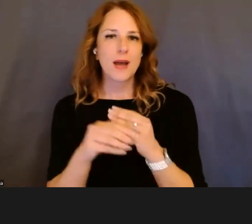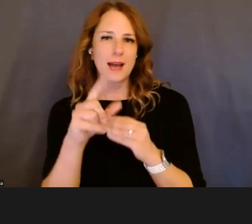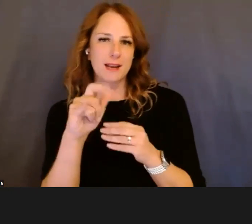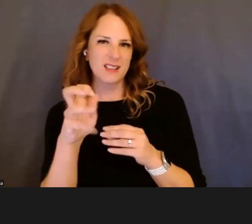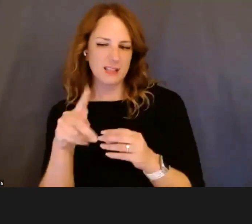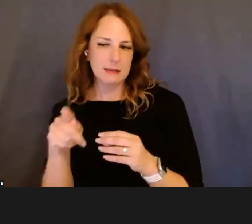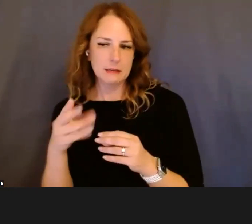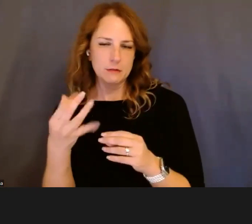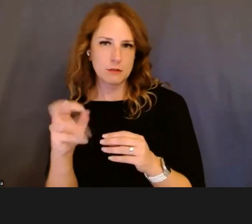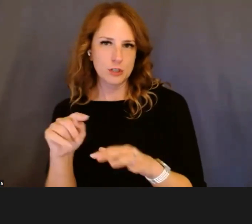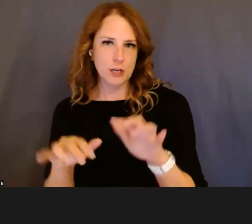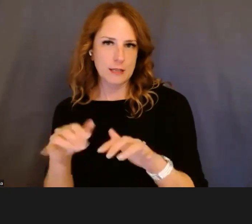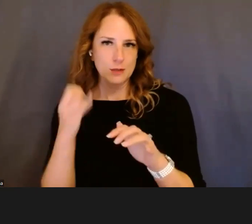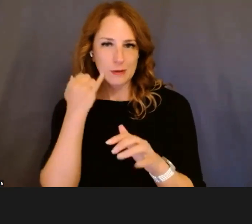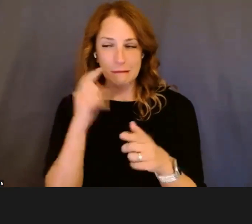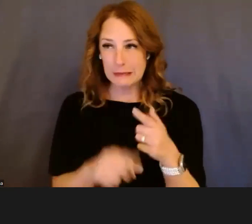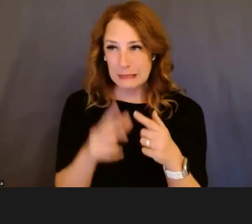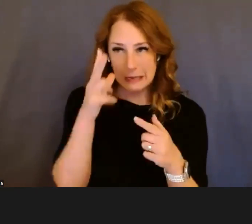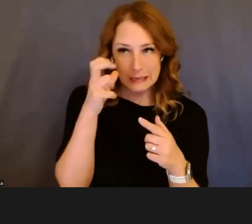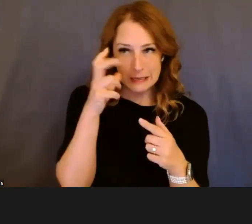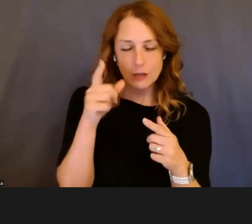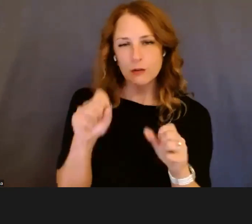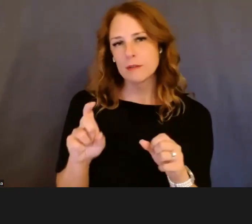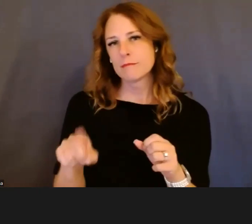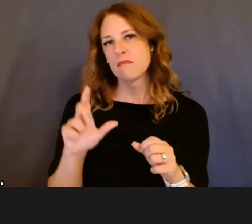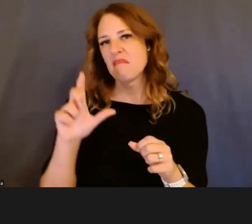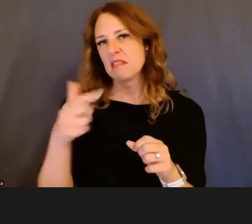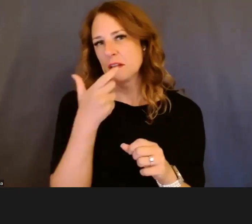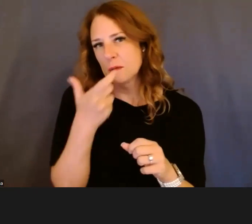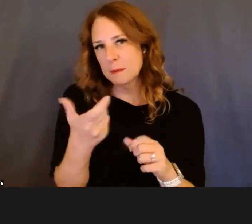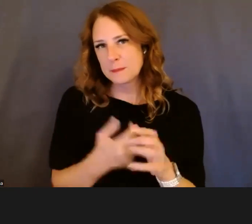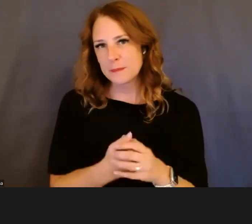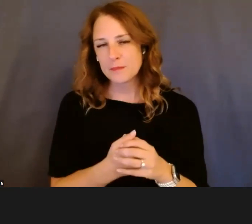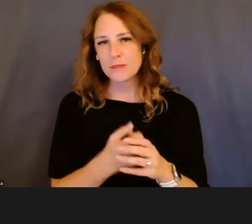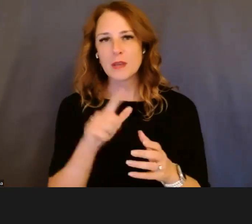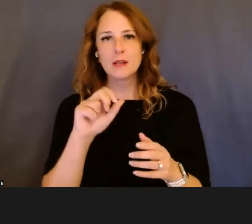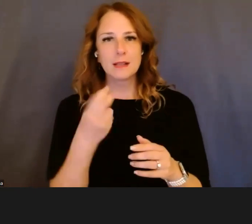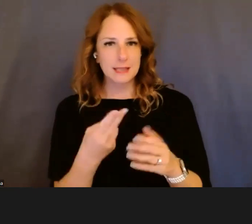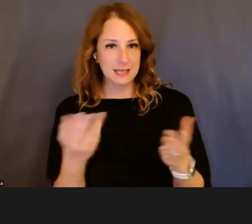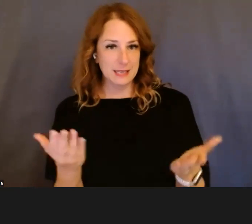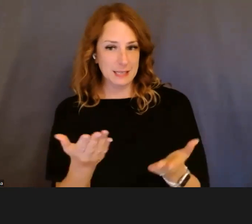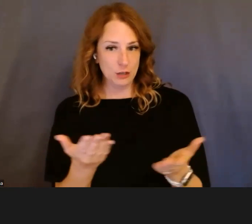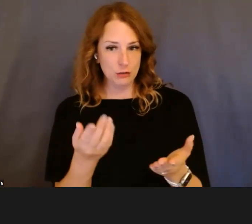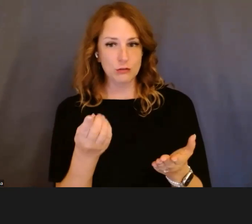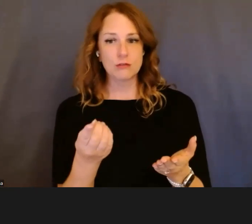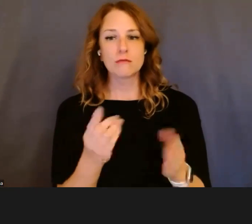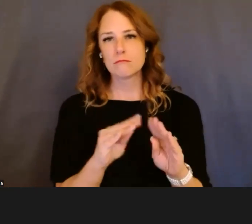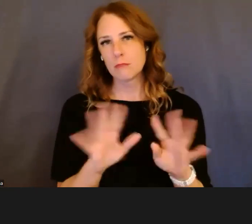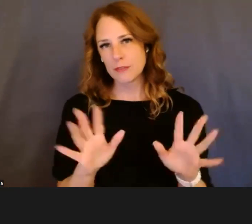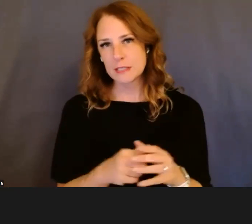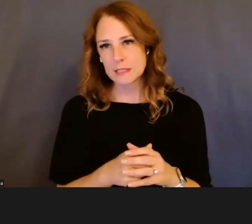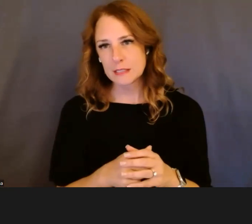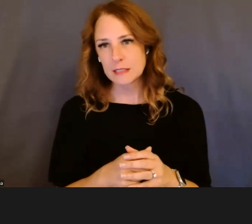just in case it's low or you cannot get that sound. Obviously Leah is here.